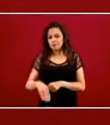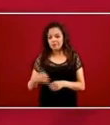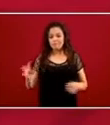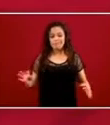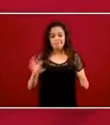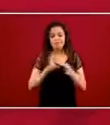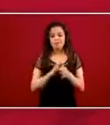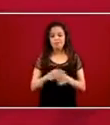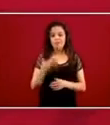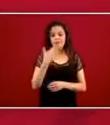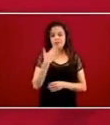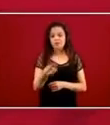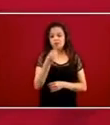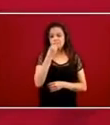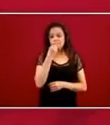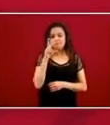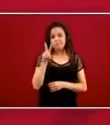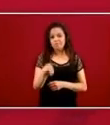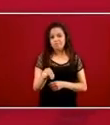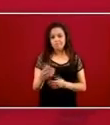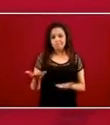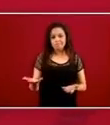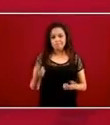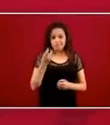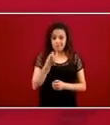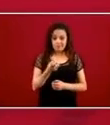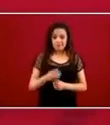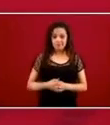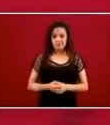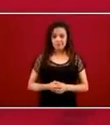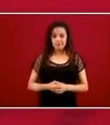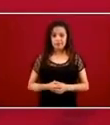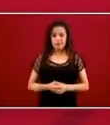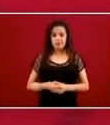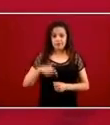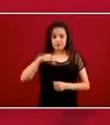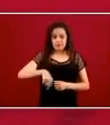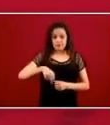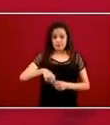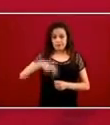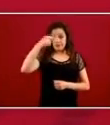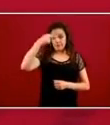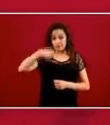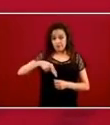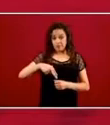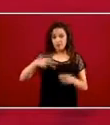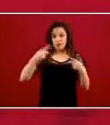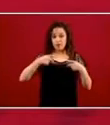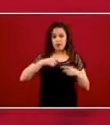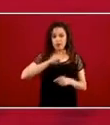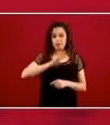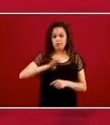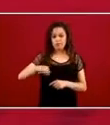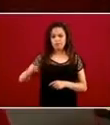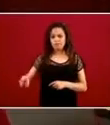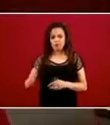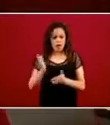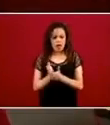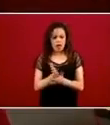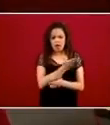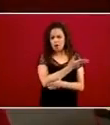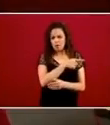related, out of 600,000 people who die annually, half of them are related